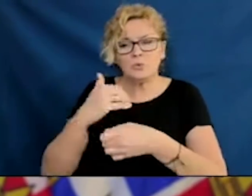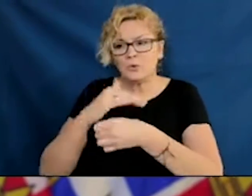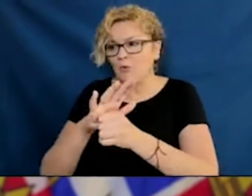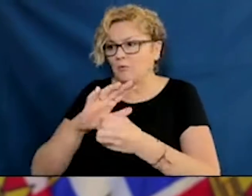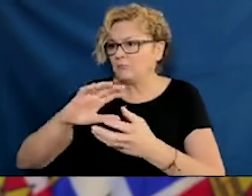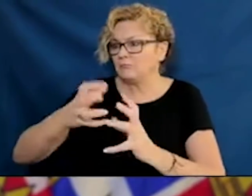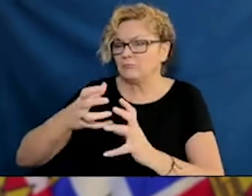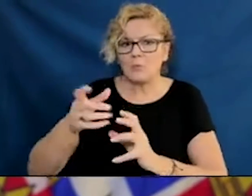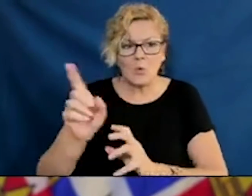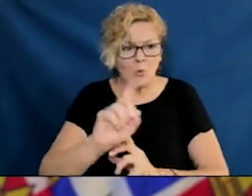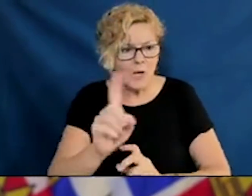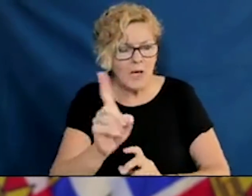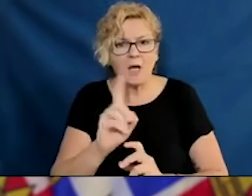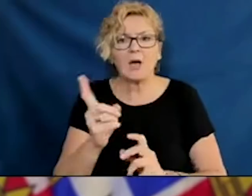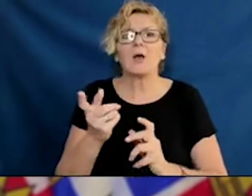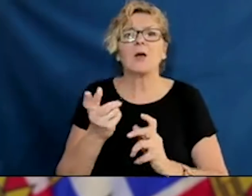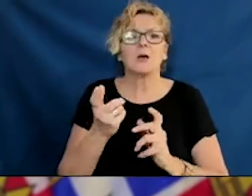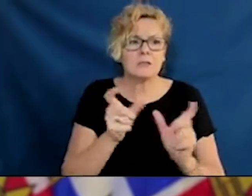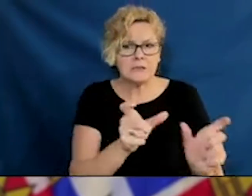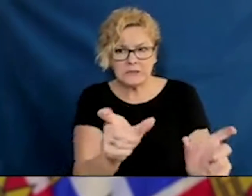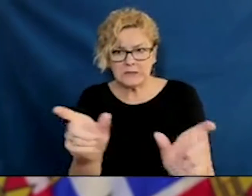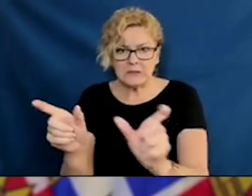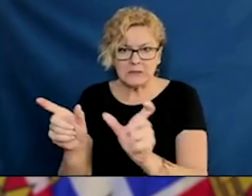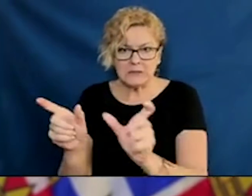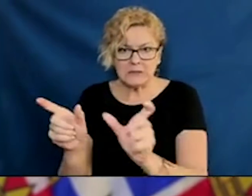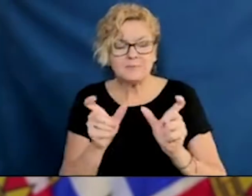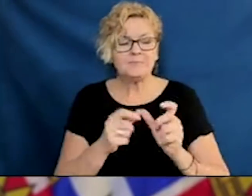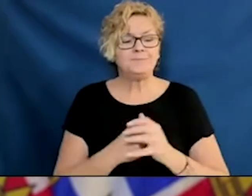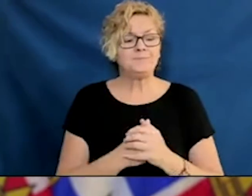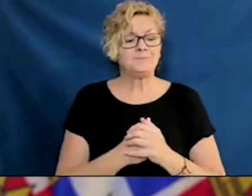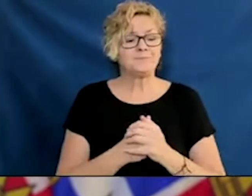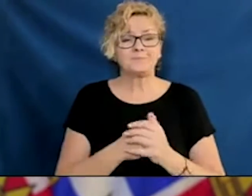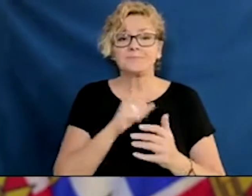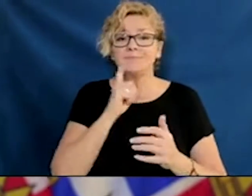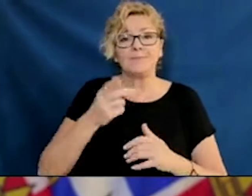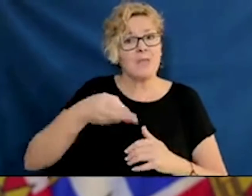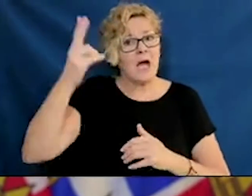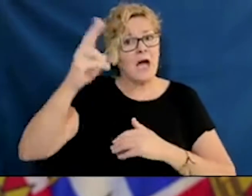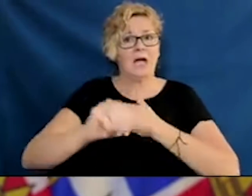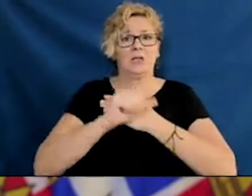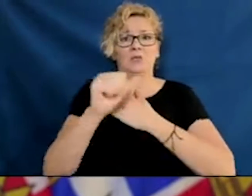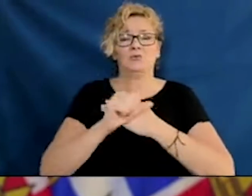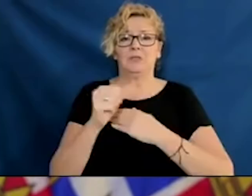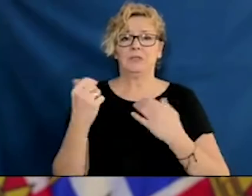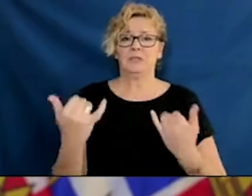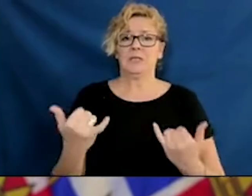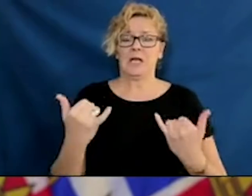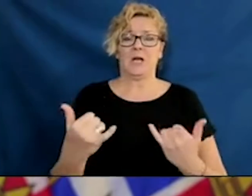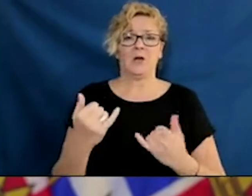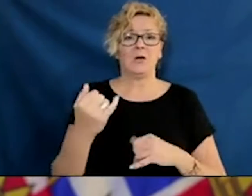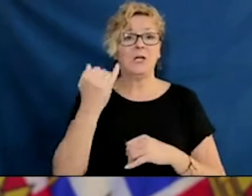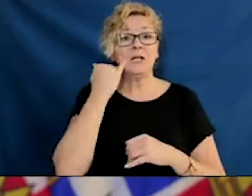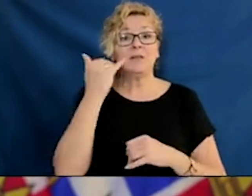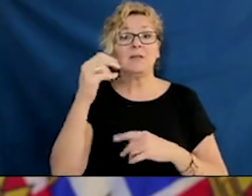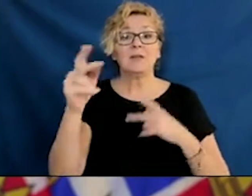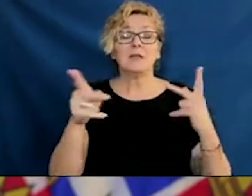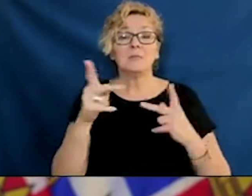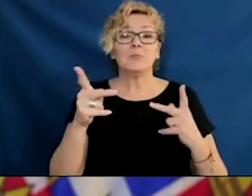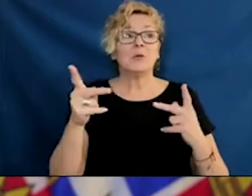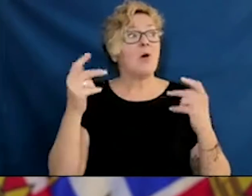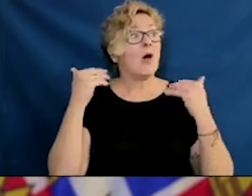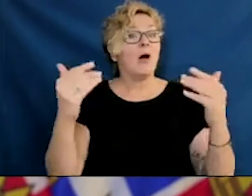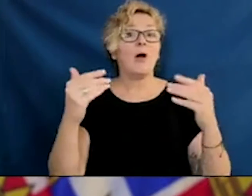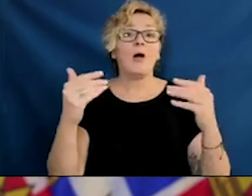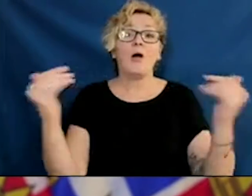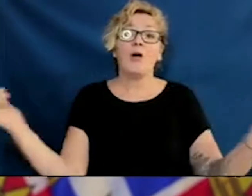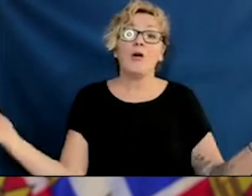or elsewhere are very high risk right now and should not be happening. We know that over the last few